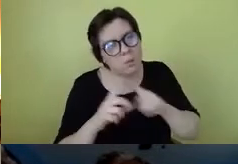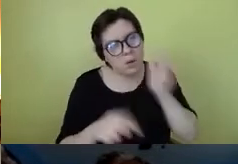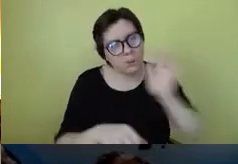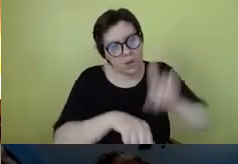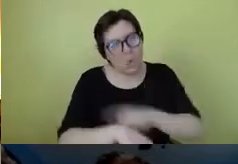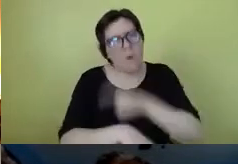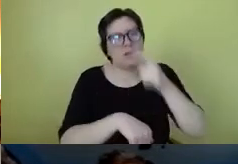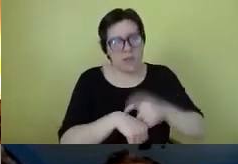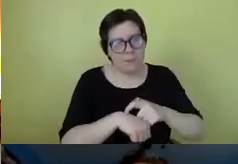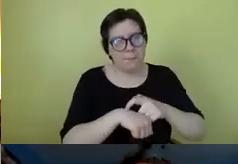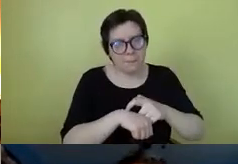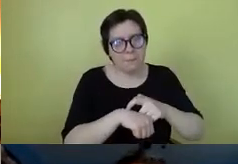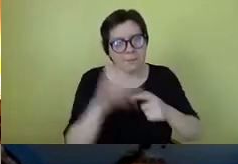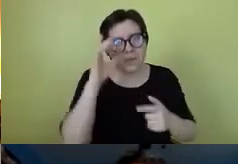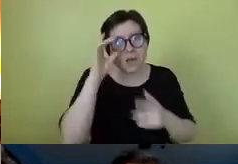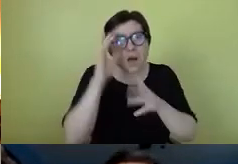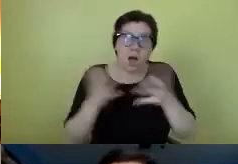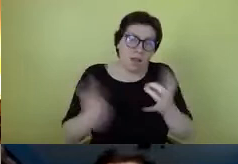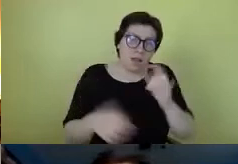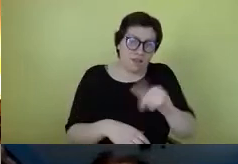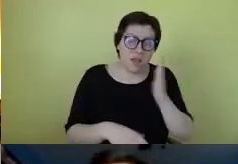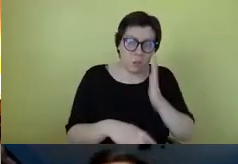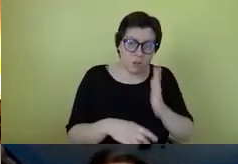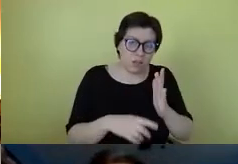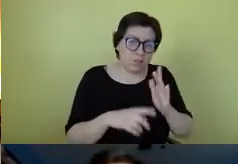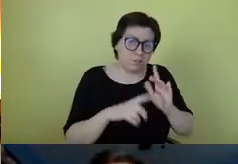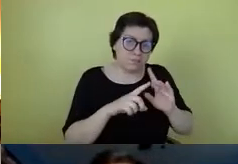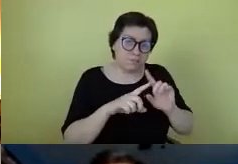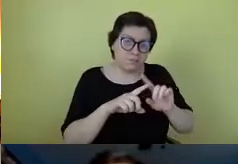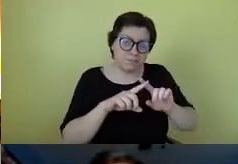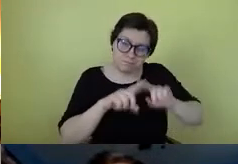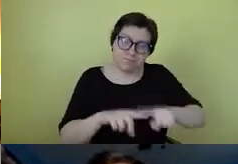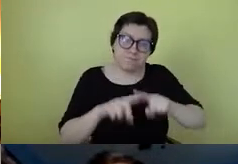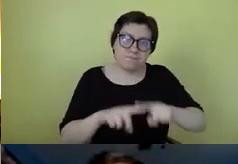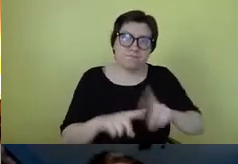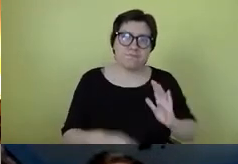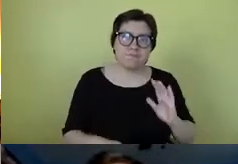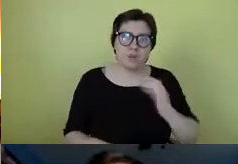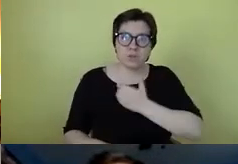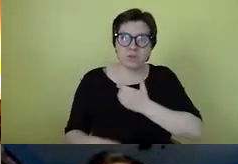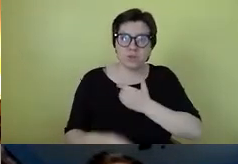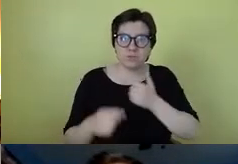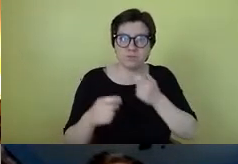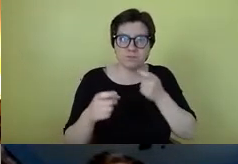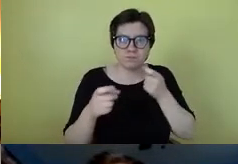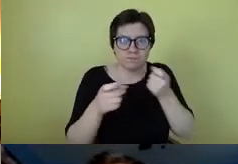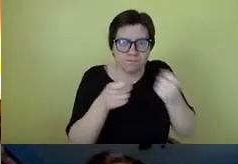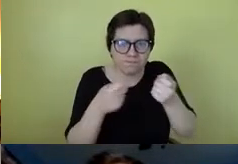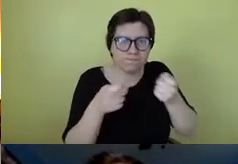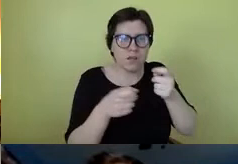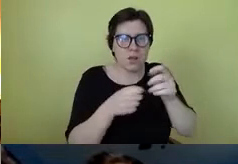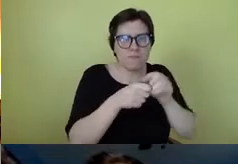And a lot of it's going to depend on how we can control this virus.